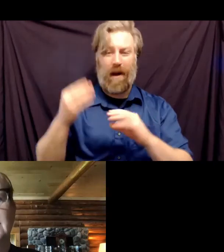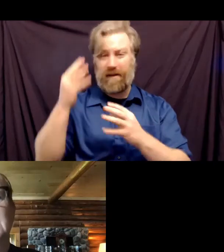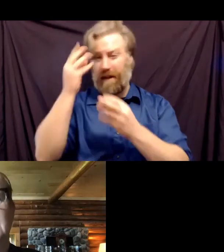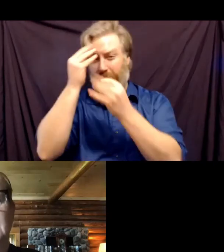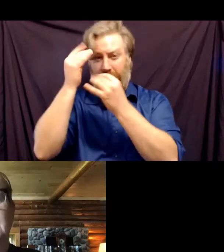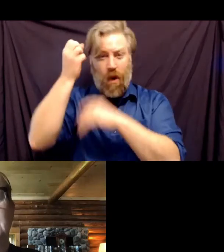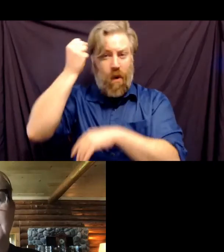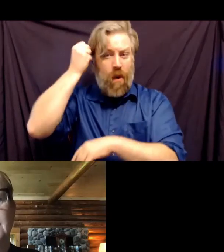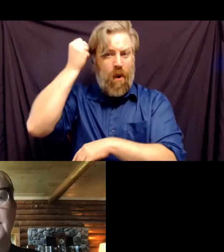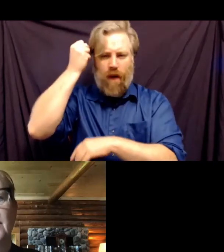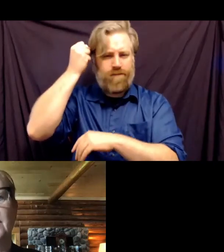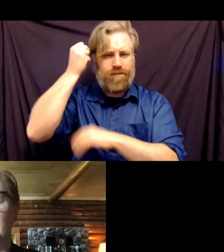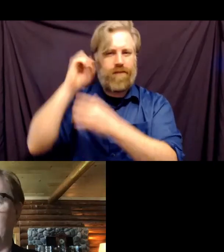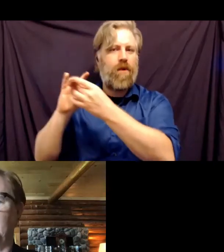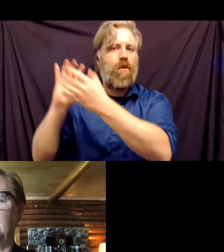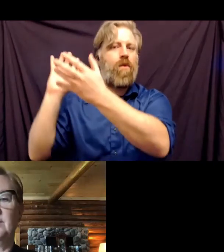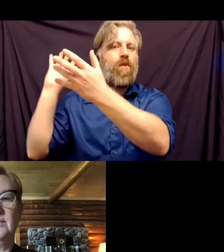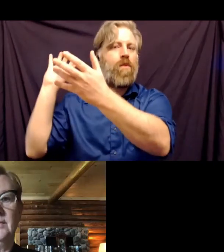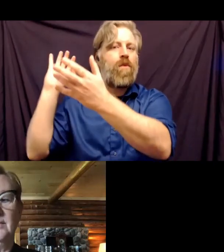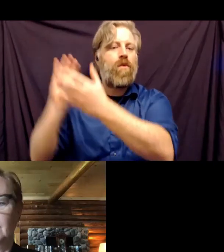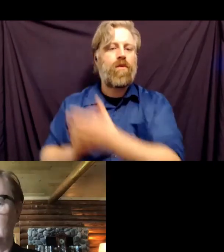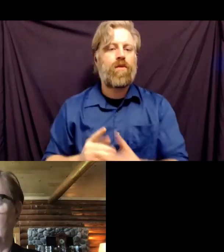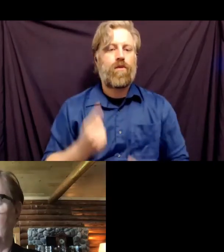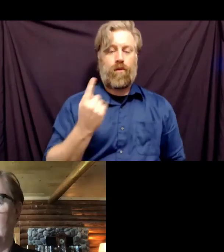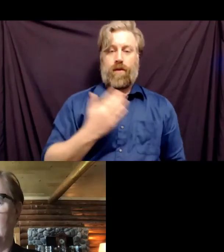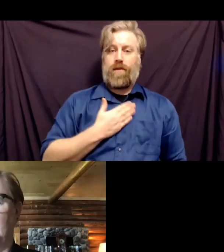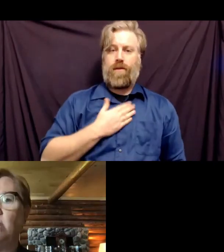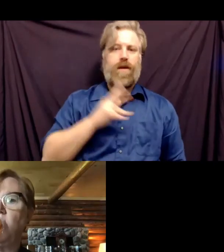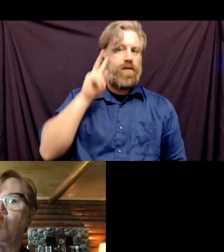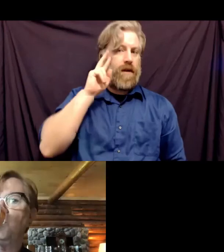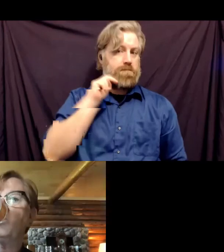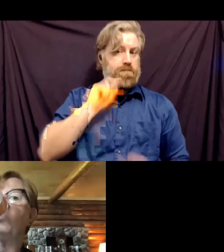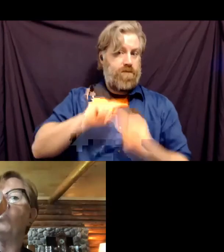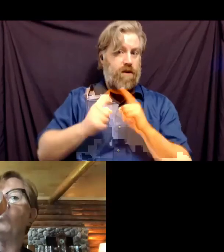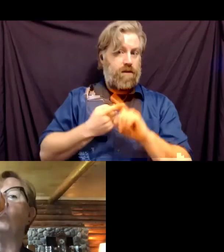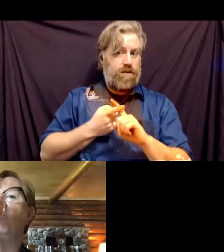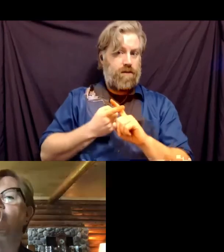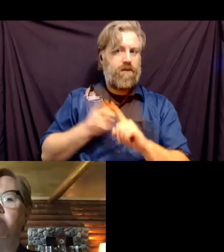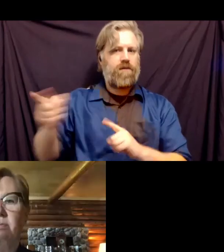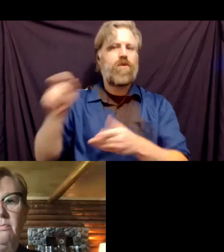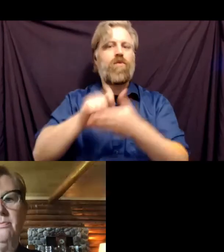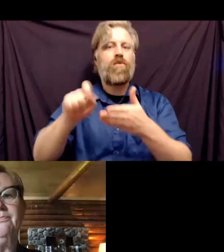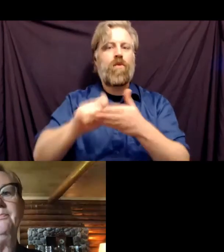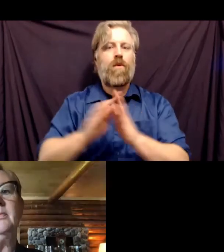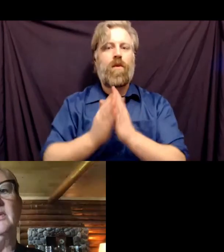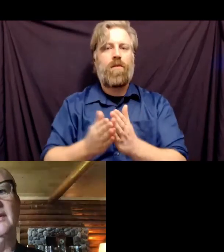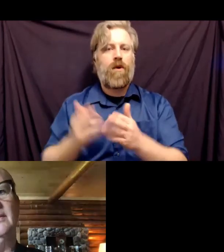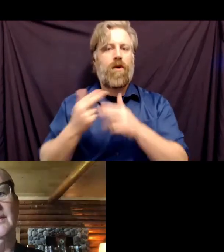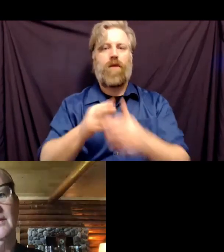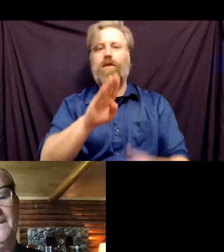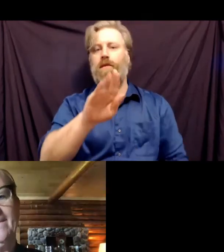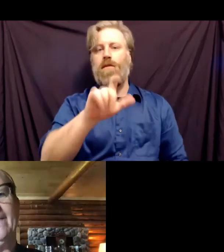As a matter of fact, one of my Vietnam friends has written a book called Blessed Are the